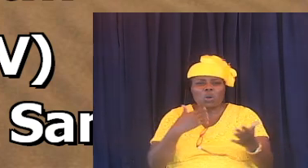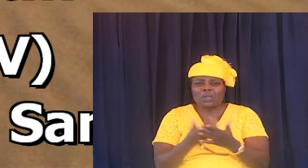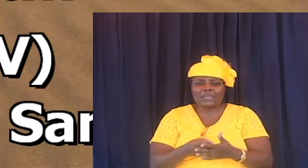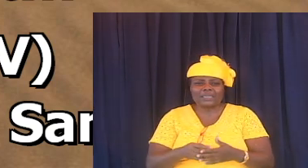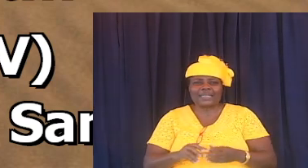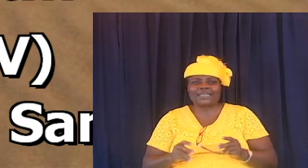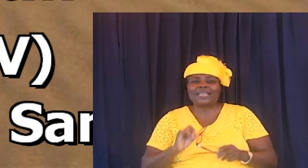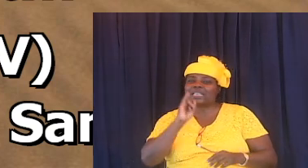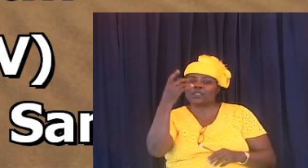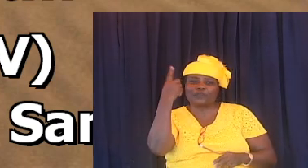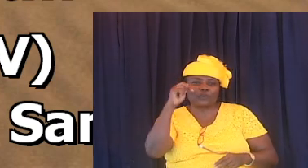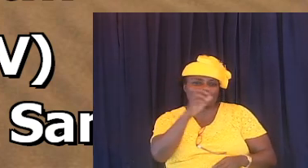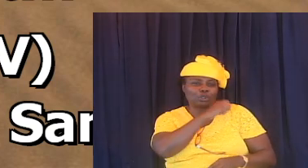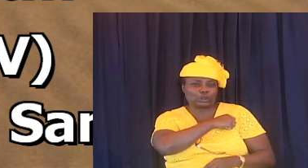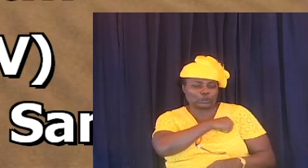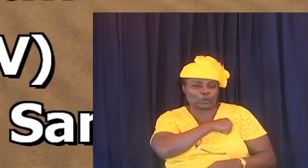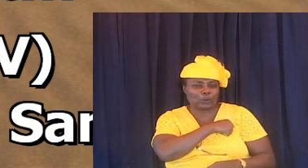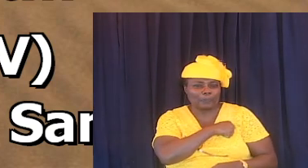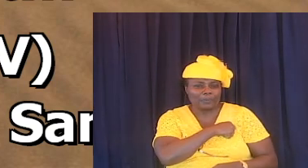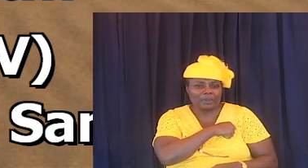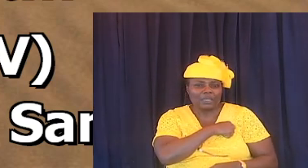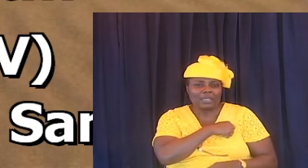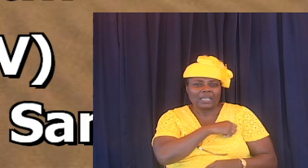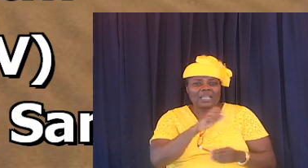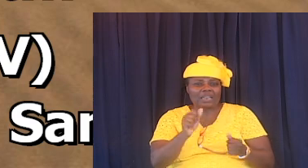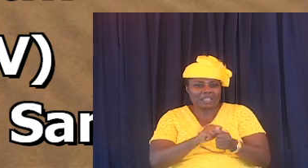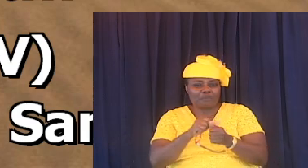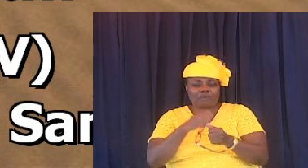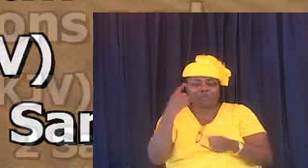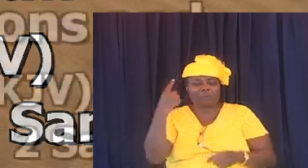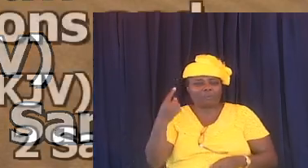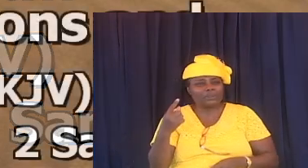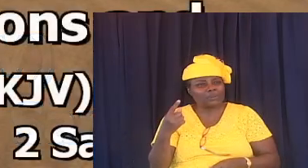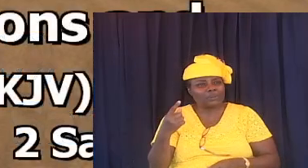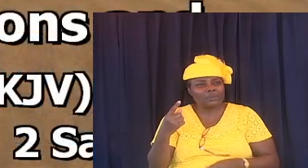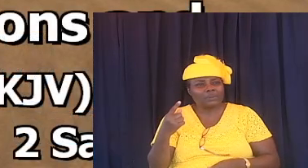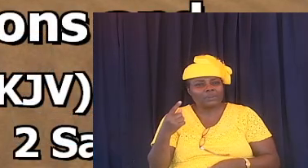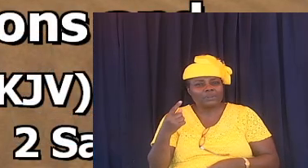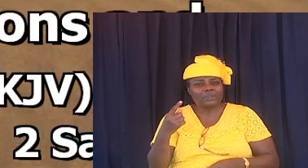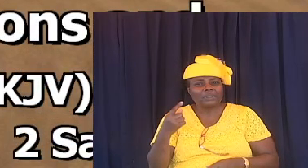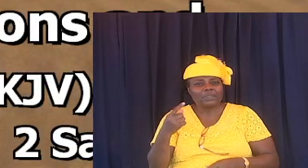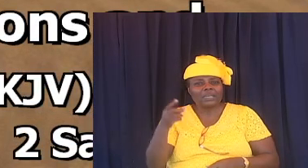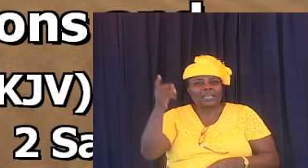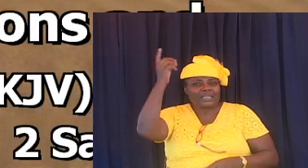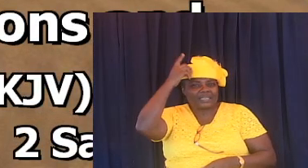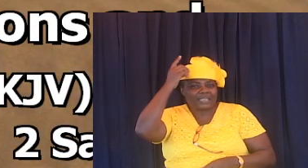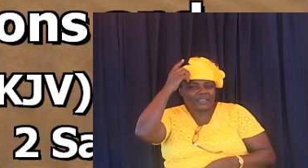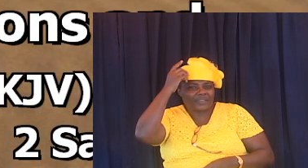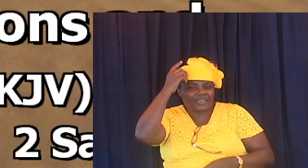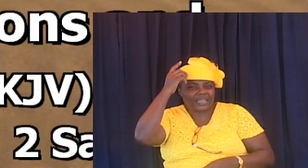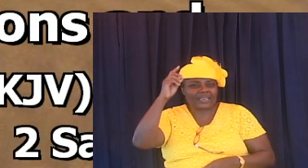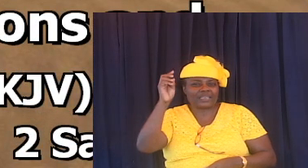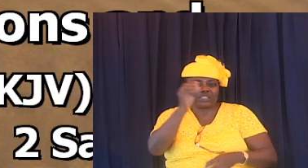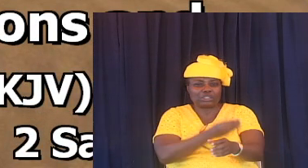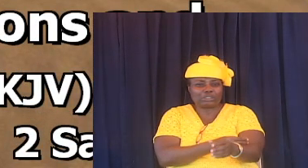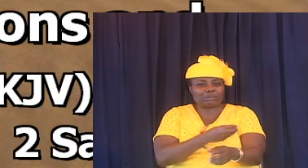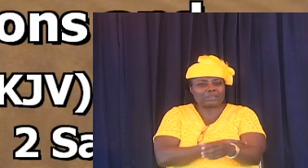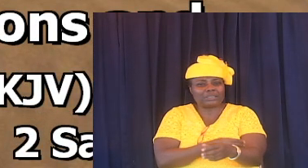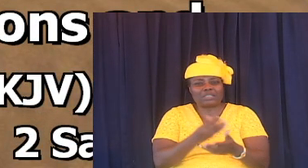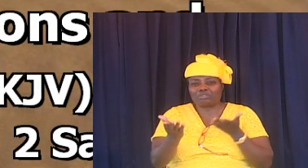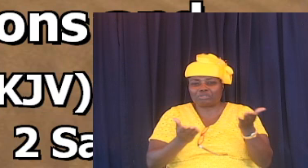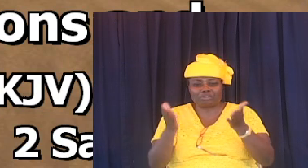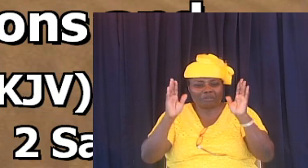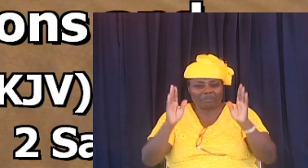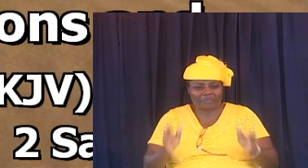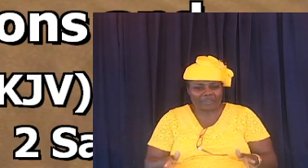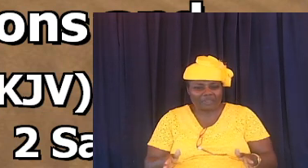Saul and to all his house. Thou therefore and thy sons and thy servants shall till the land